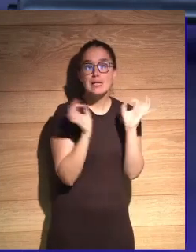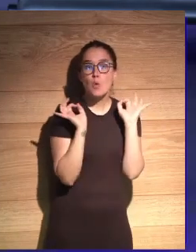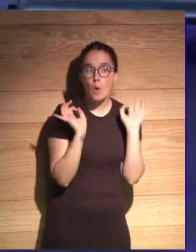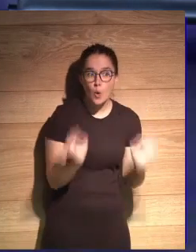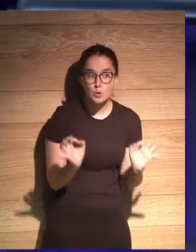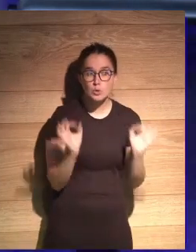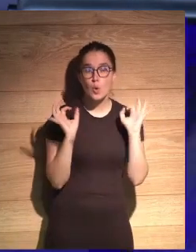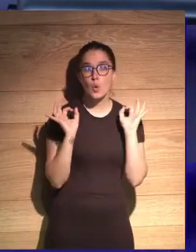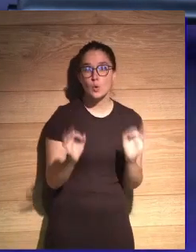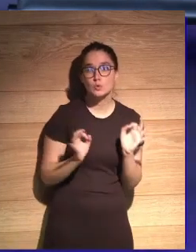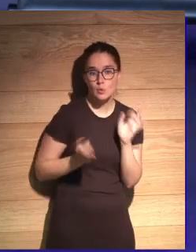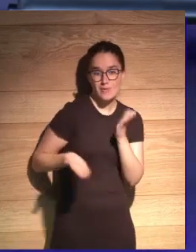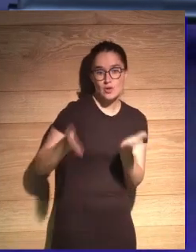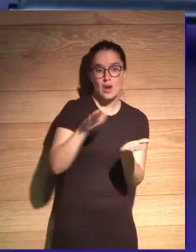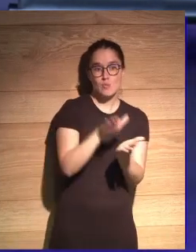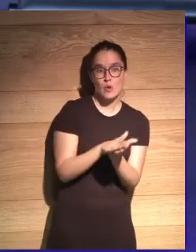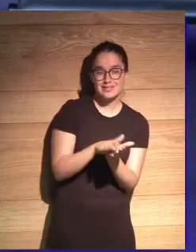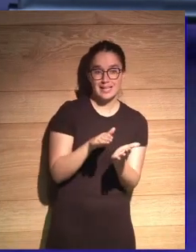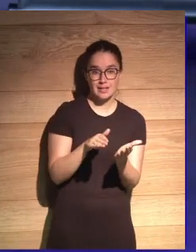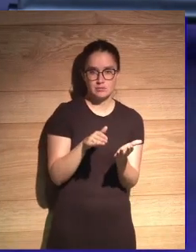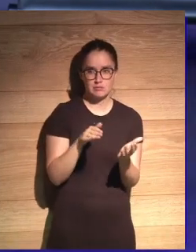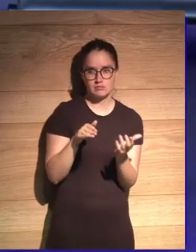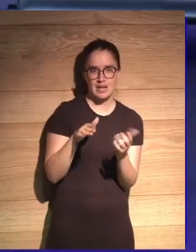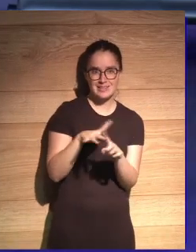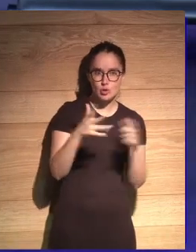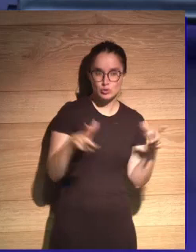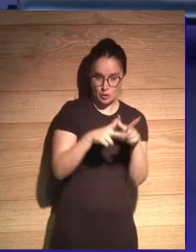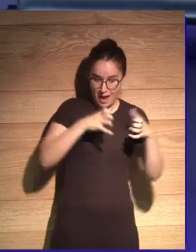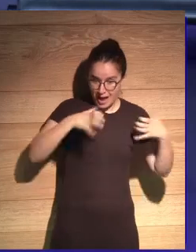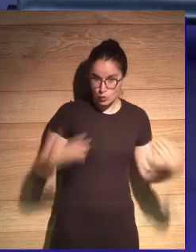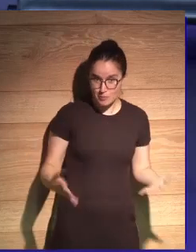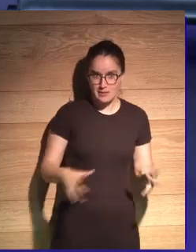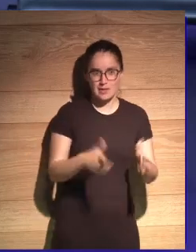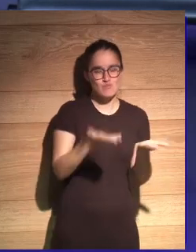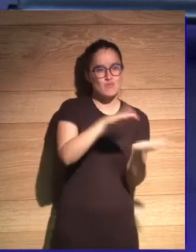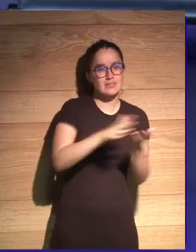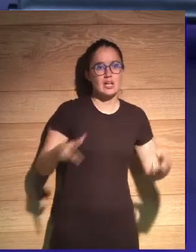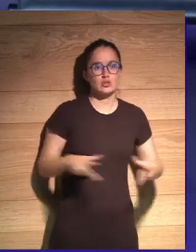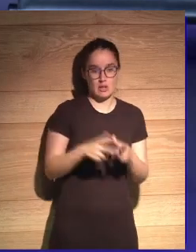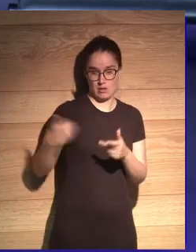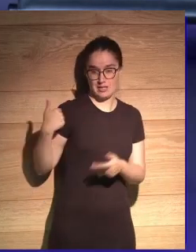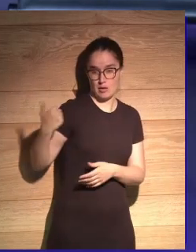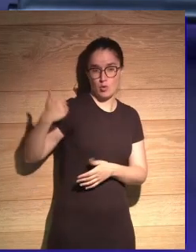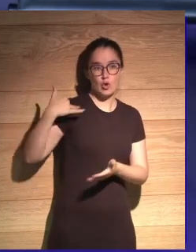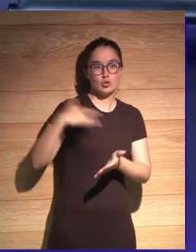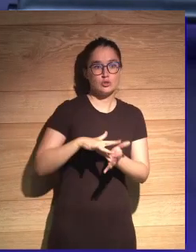this permanent presence of death in video games, now when death socially